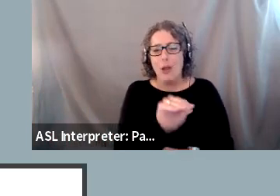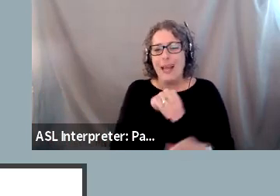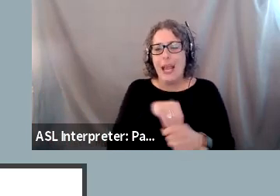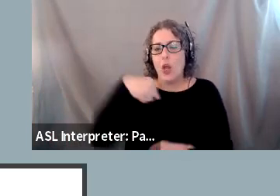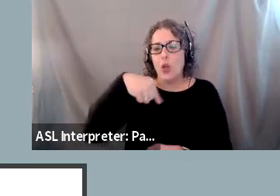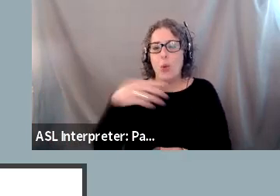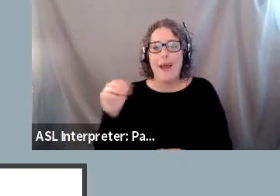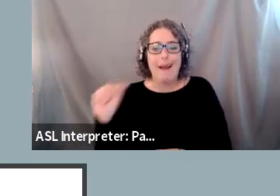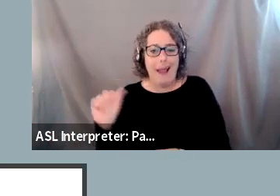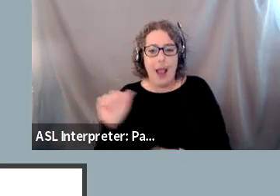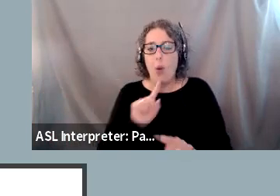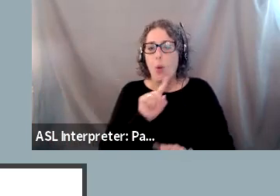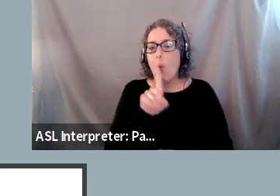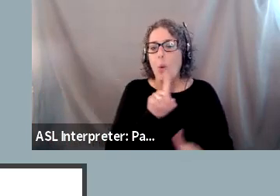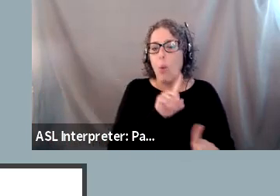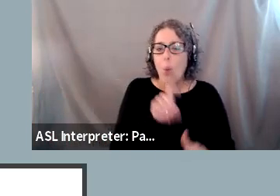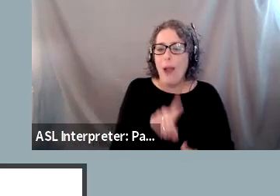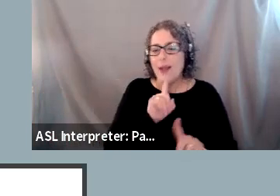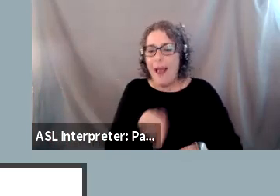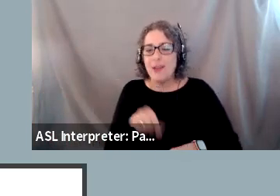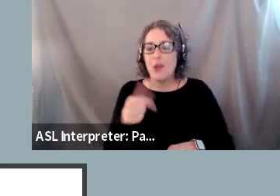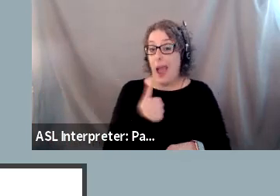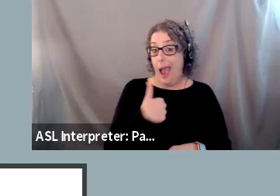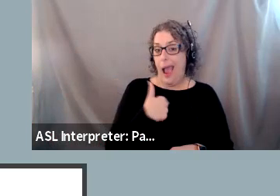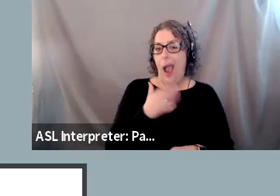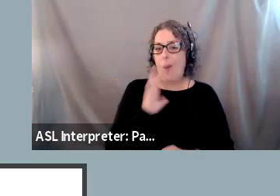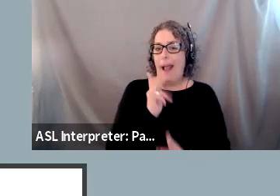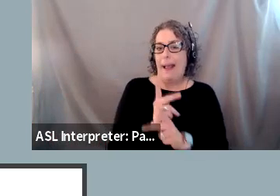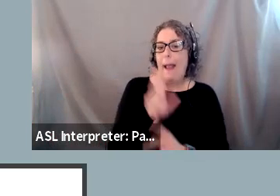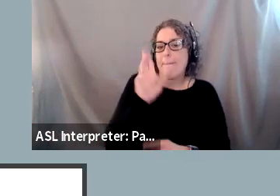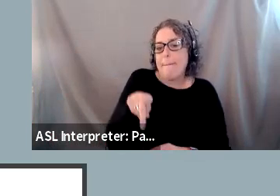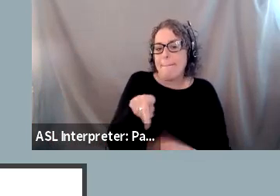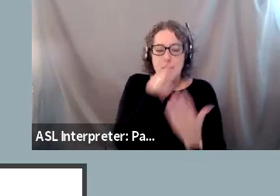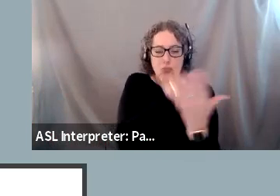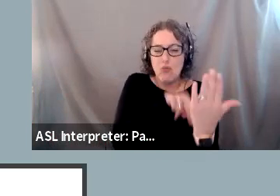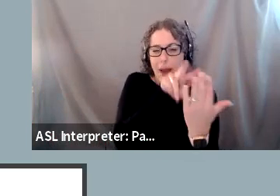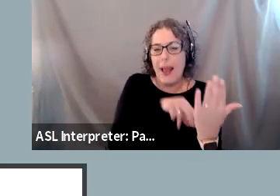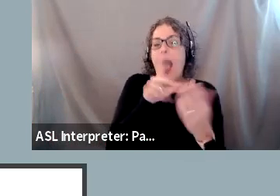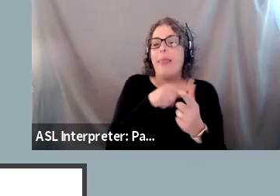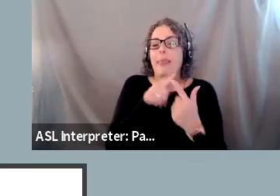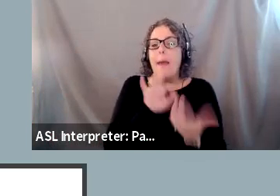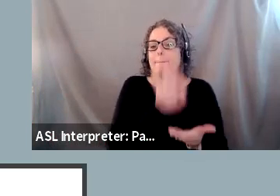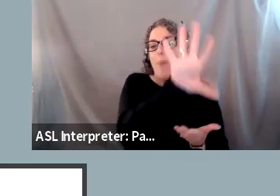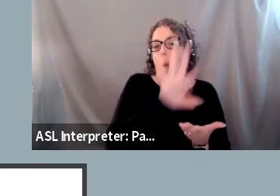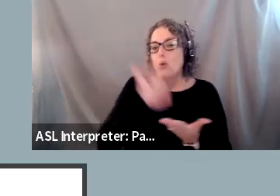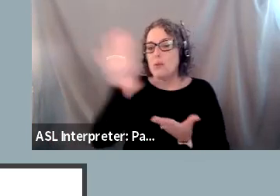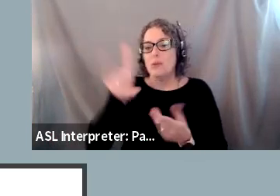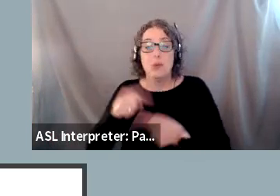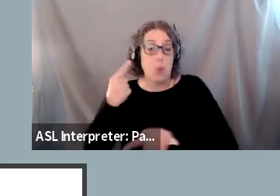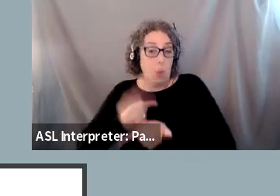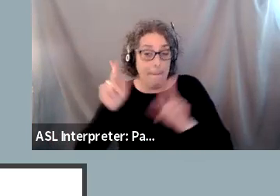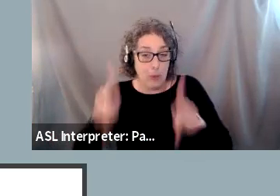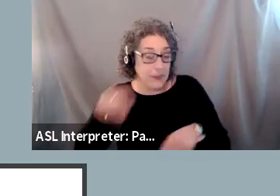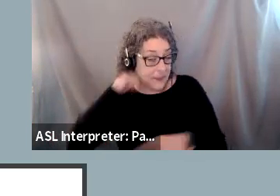best to keep up with those questions and pose them to the appropriate presenter.